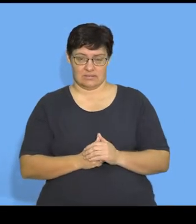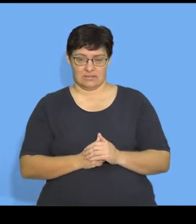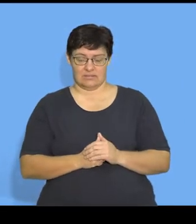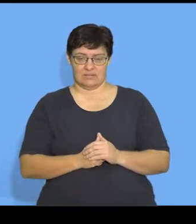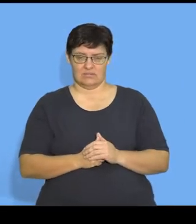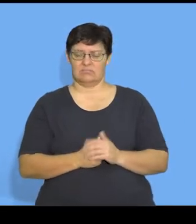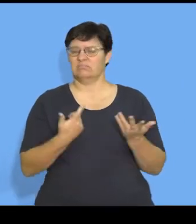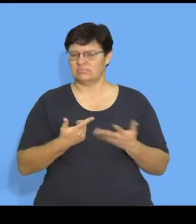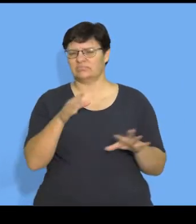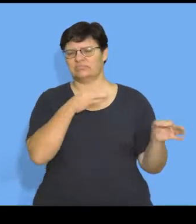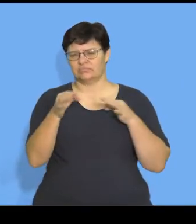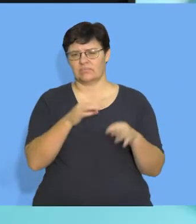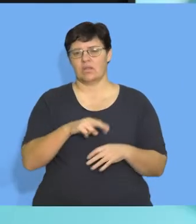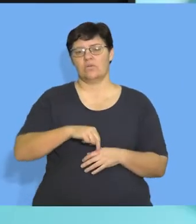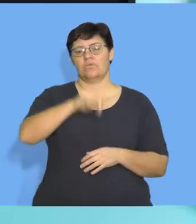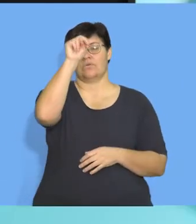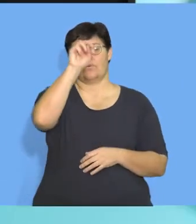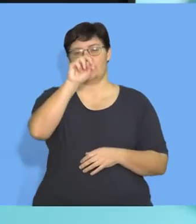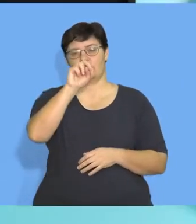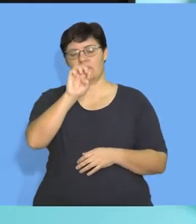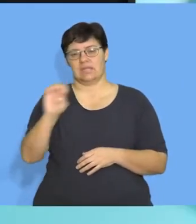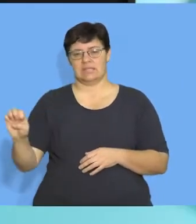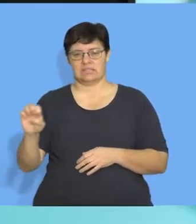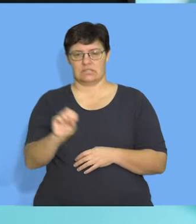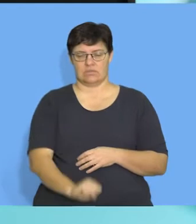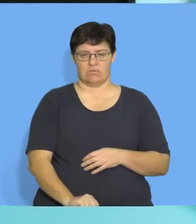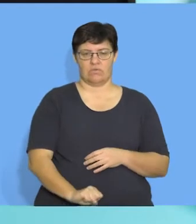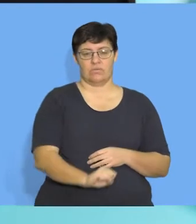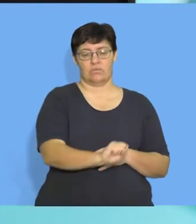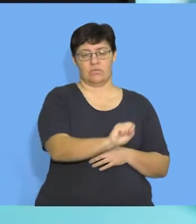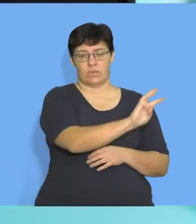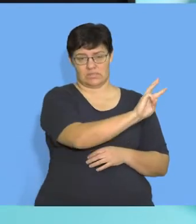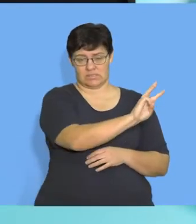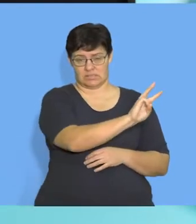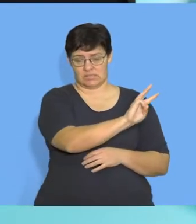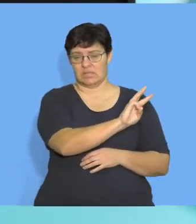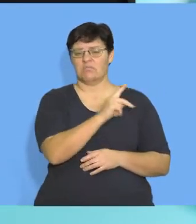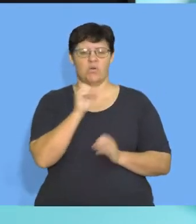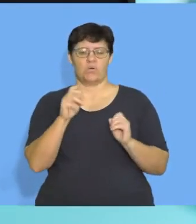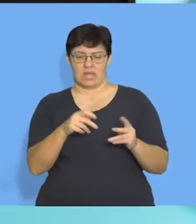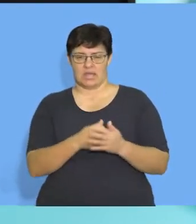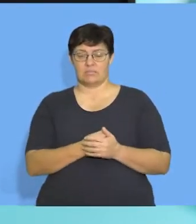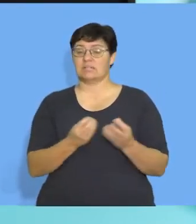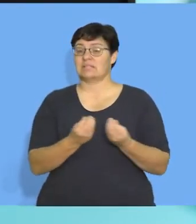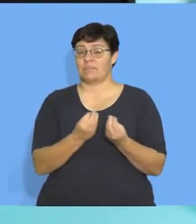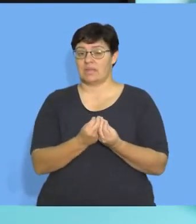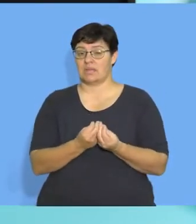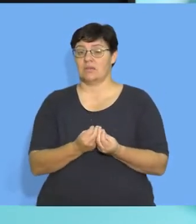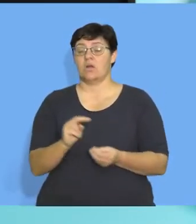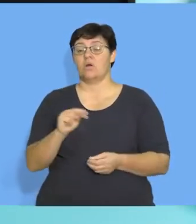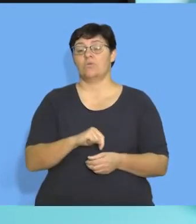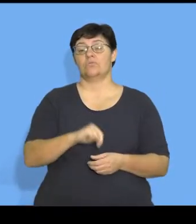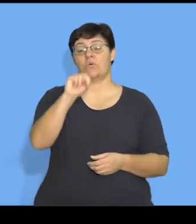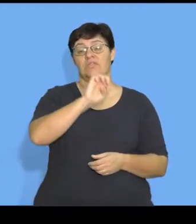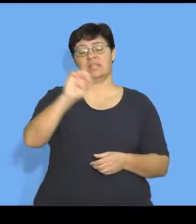describe it as north, south, east, west, usually we're okay with that. Or if I had to tell you that something was going northeast, we're